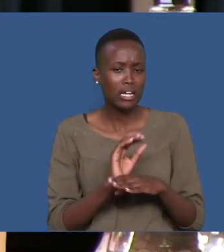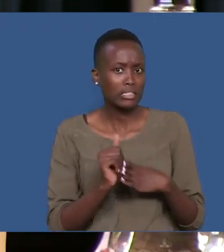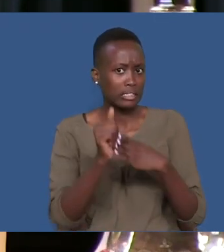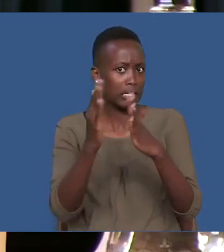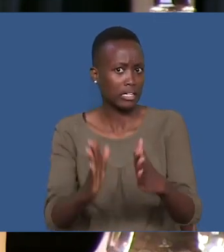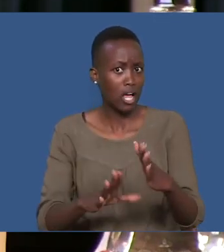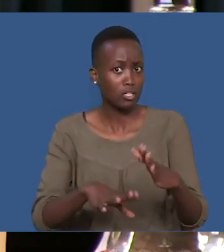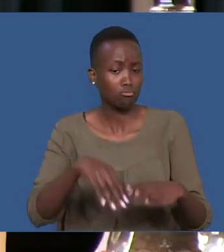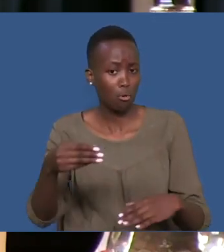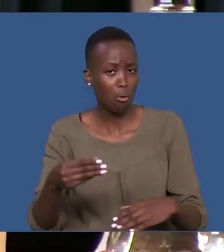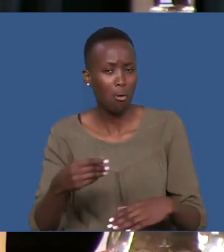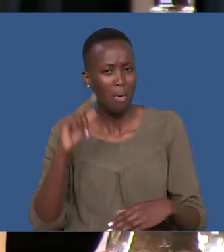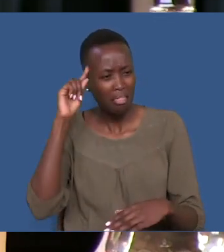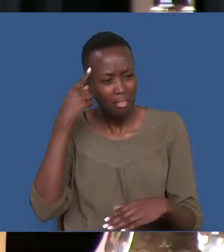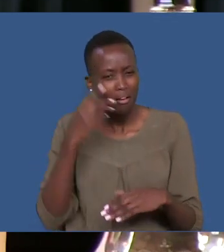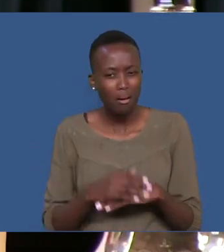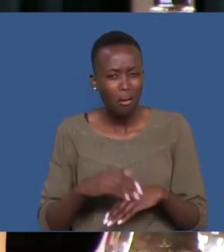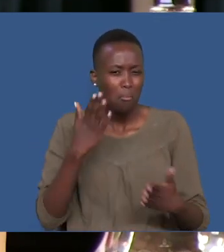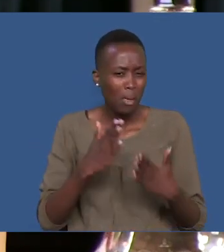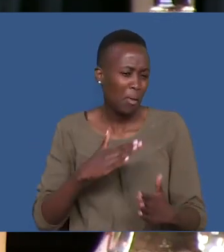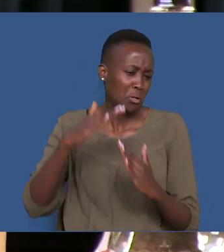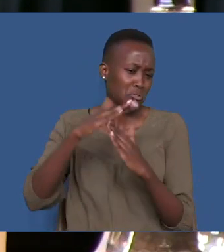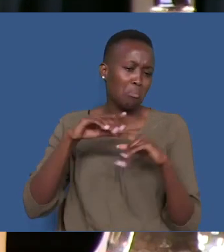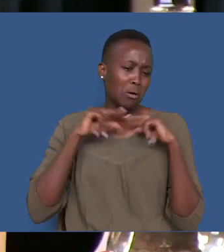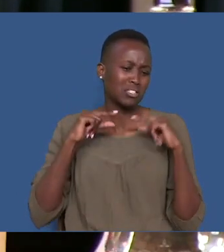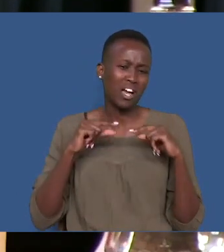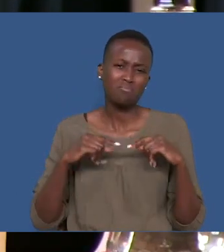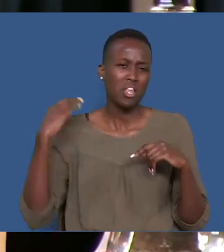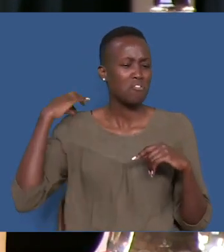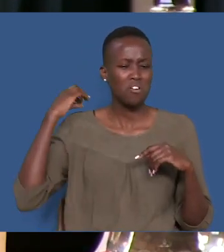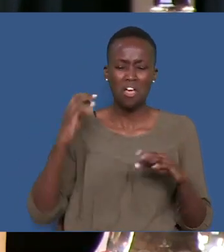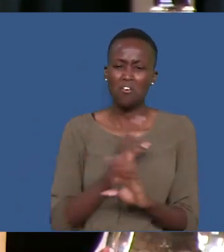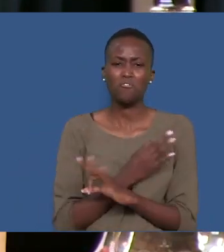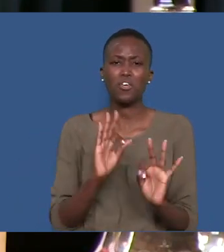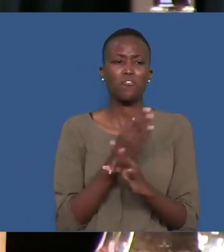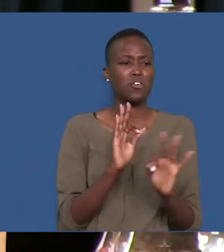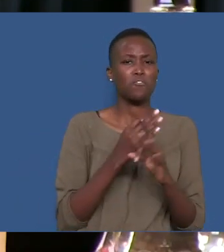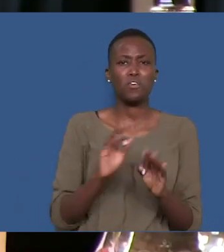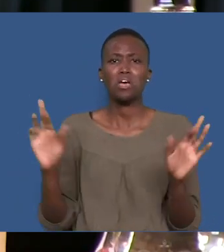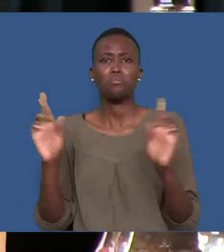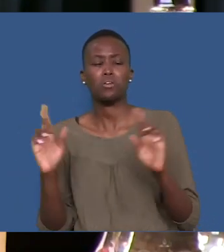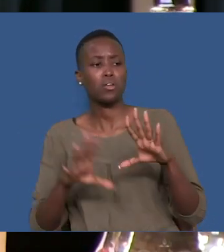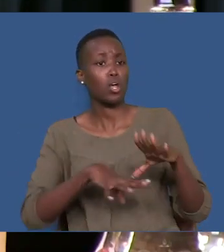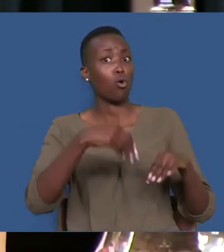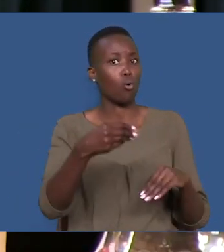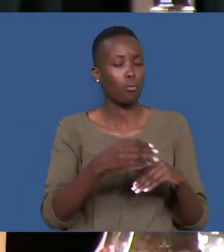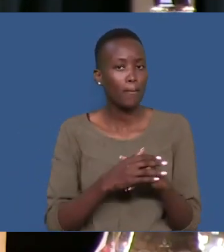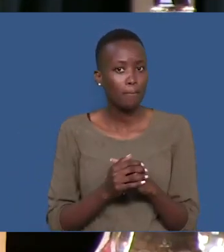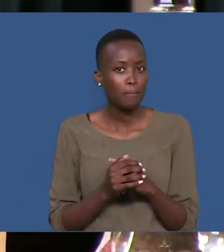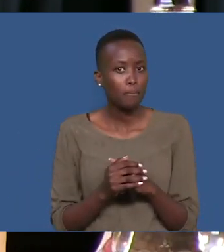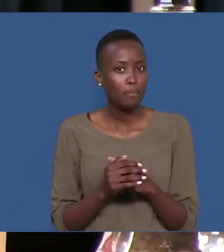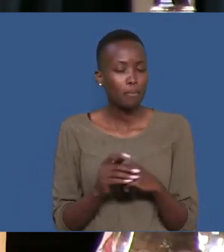believe the vicar of that church would voluntarily give himself to go with them.